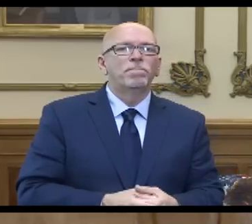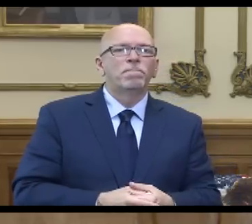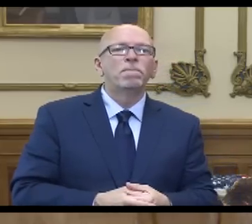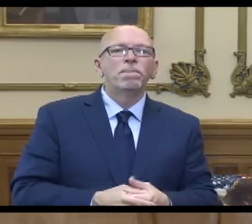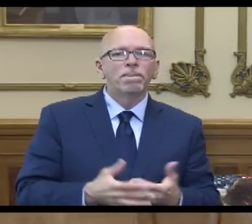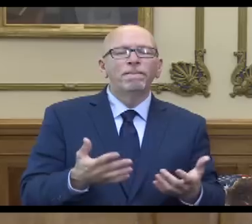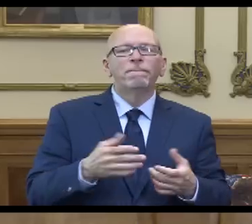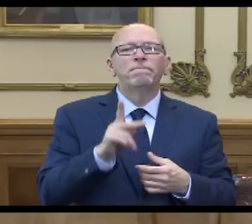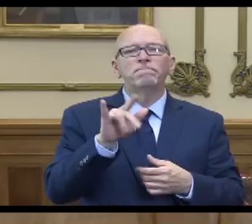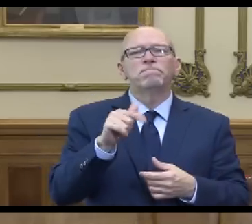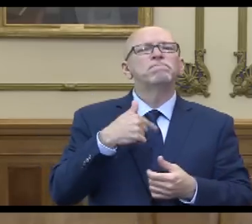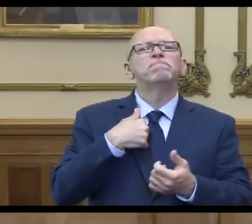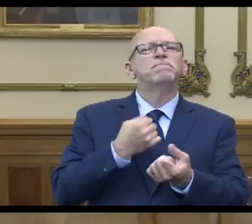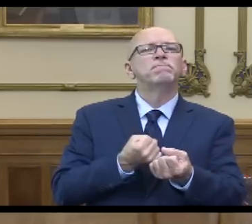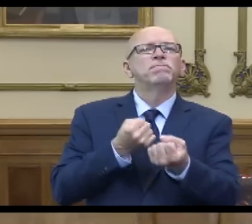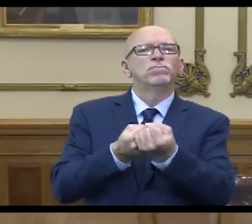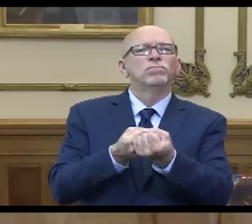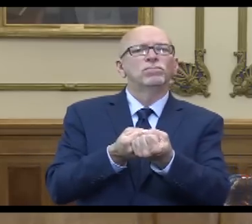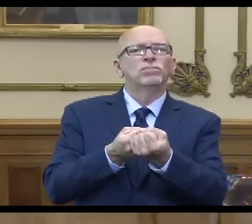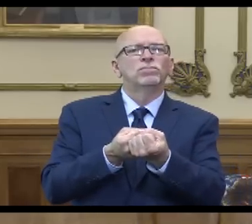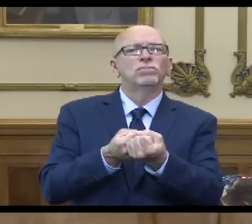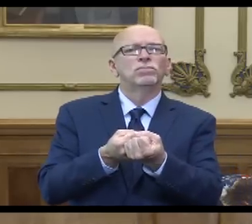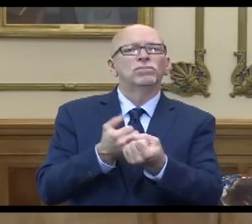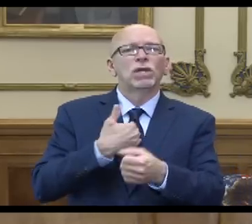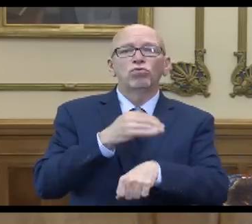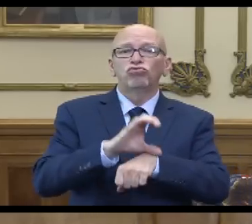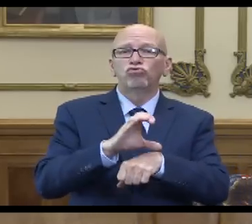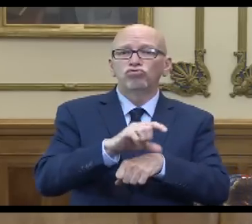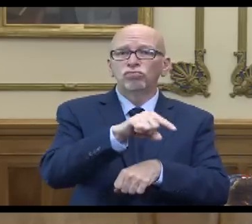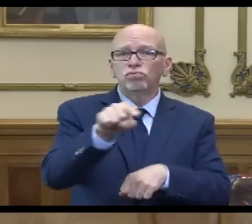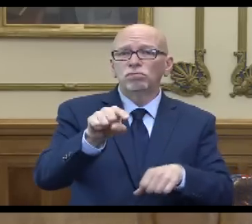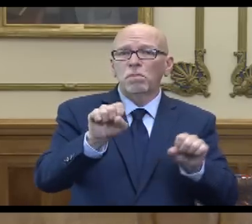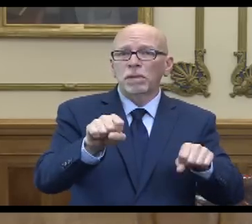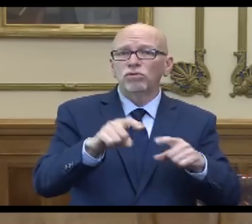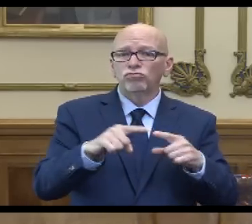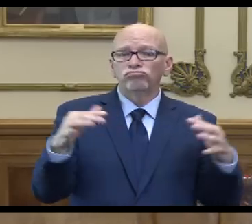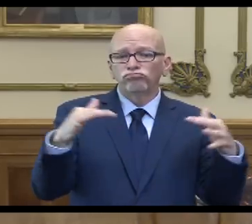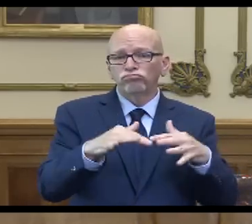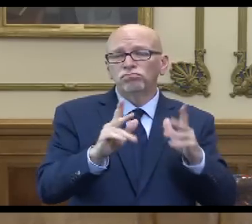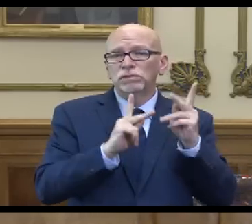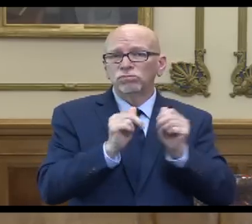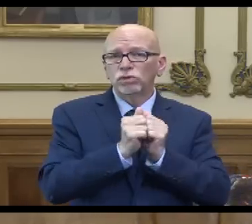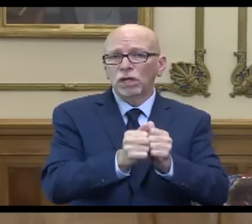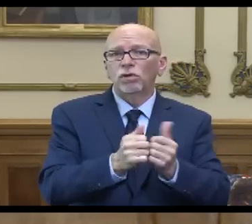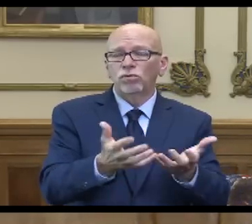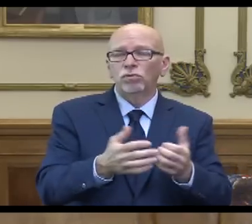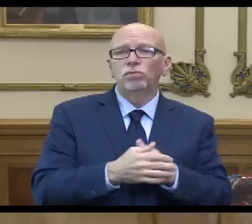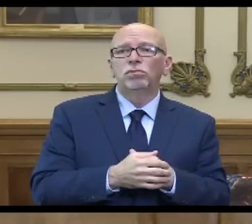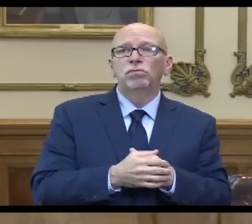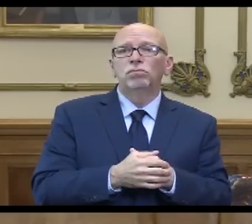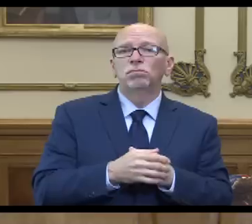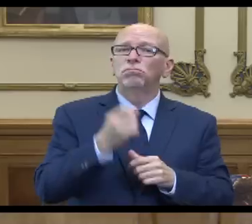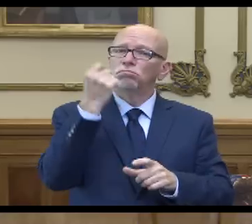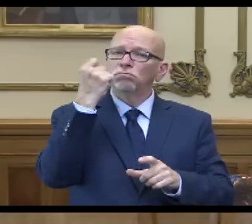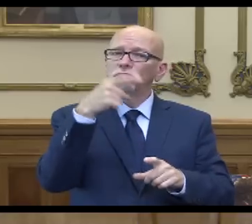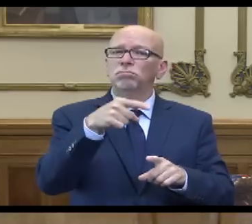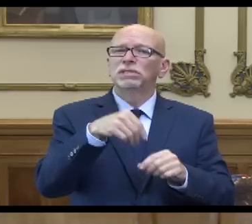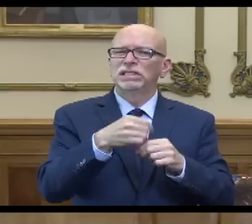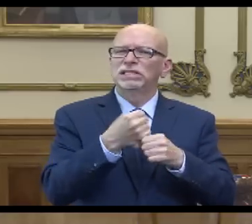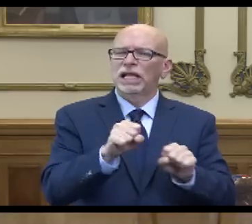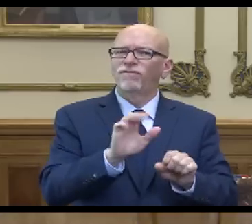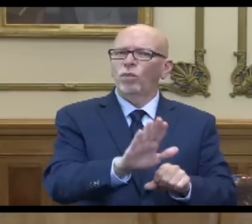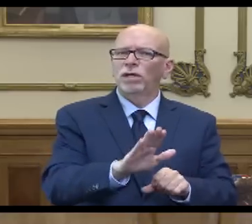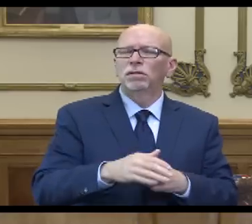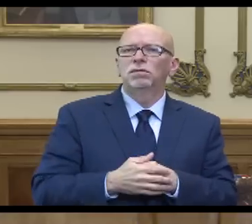Kayla, I support our church's ability to gather individuals together as long as they do that in a safe